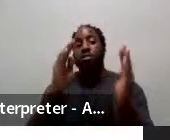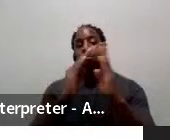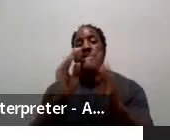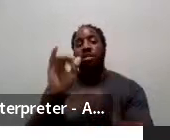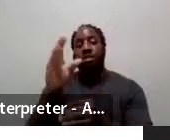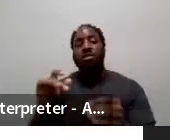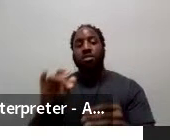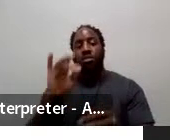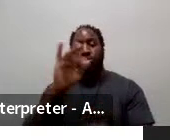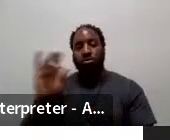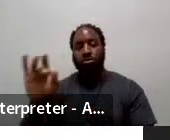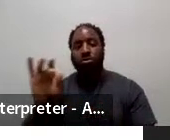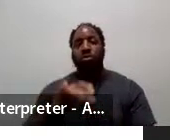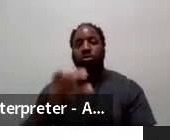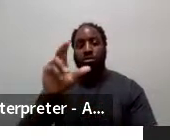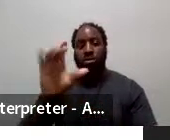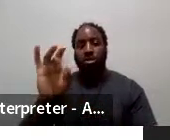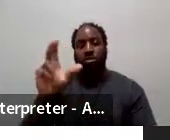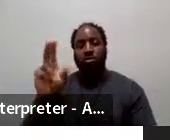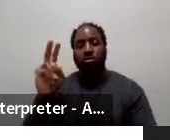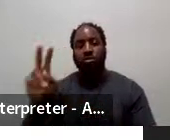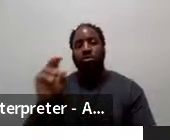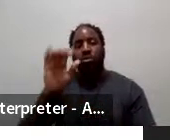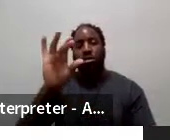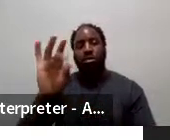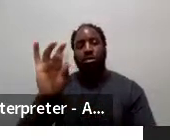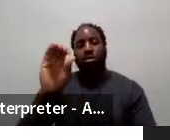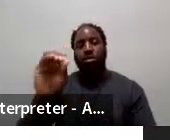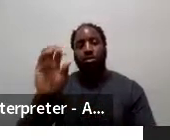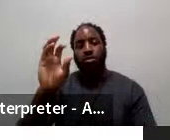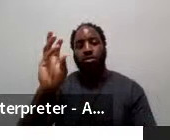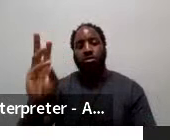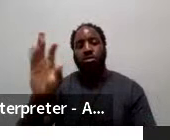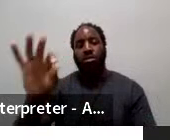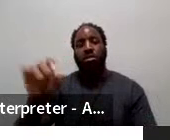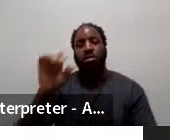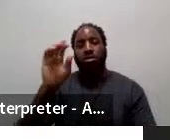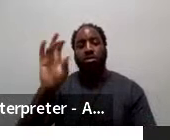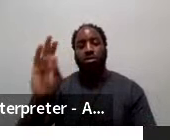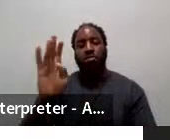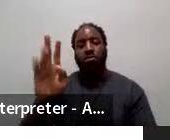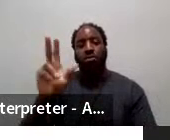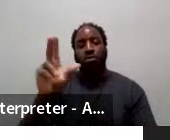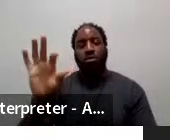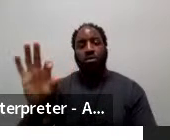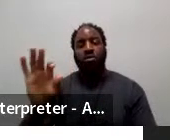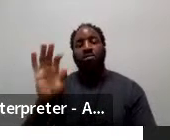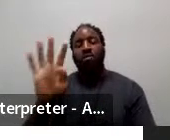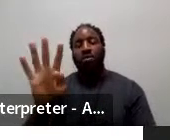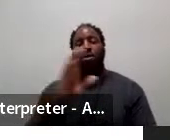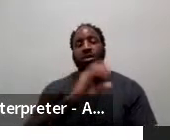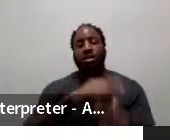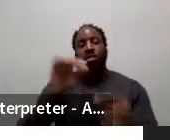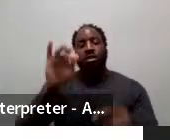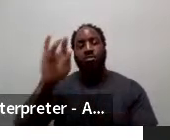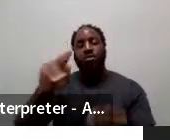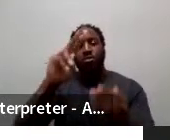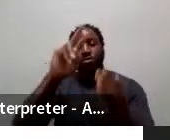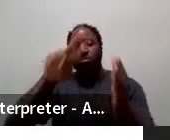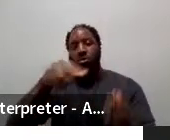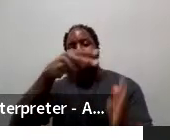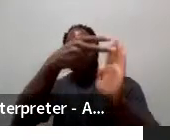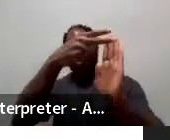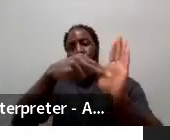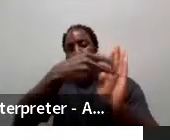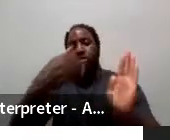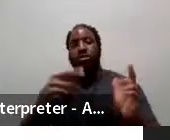832-8069-7434. And then followed by pound to skip the participant ID, and then just 1 for the password. If you're